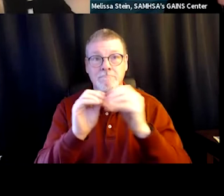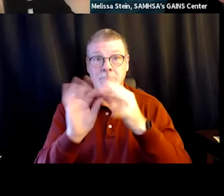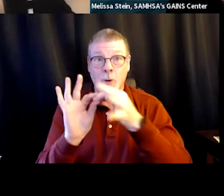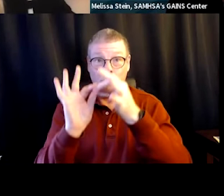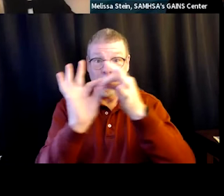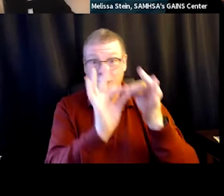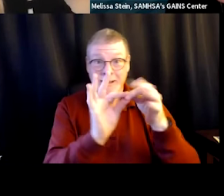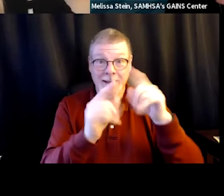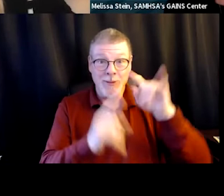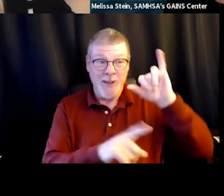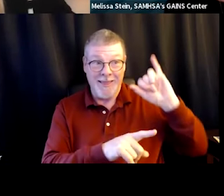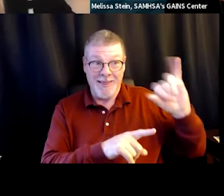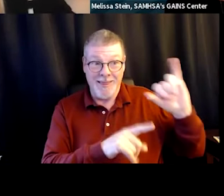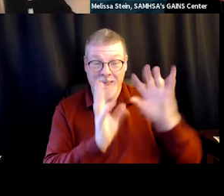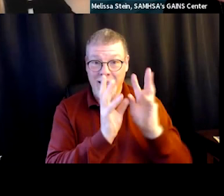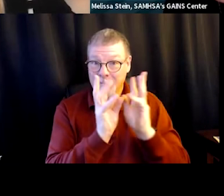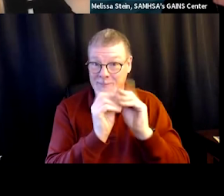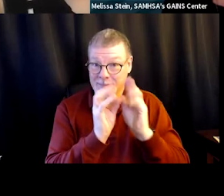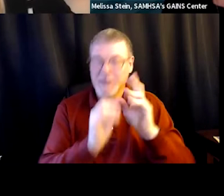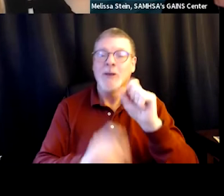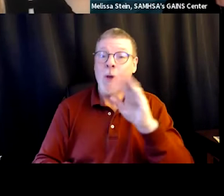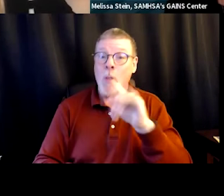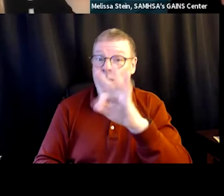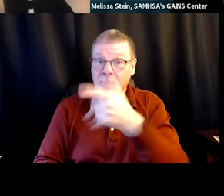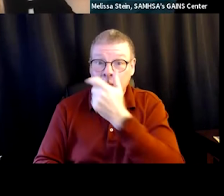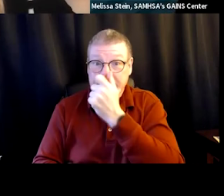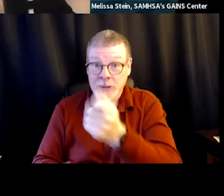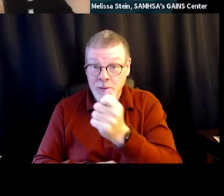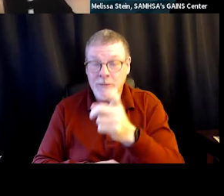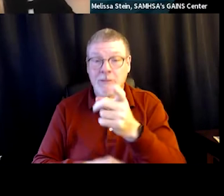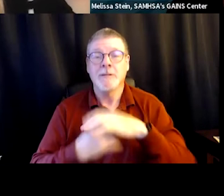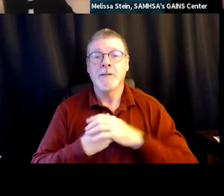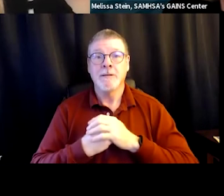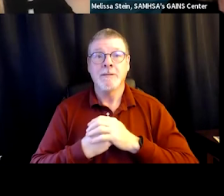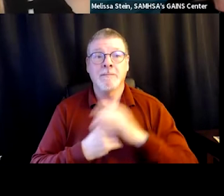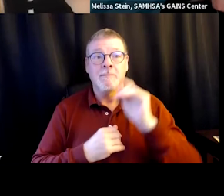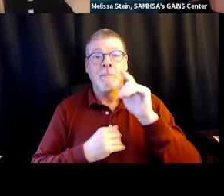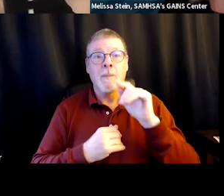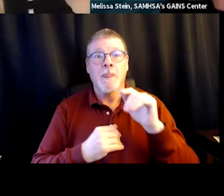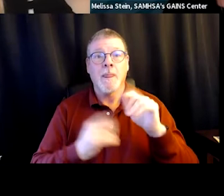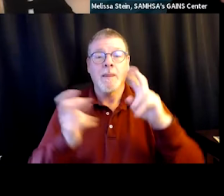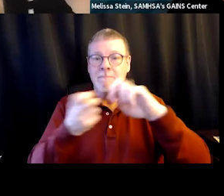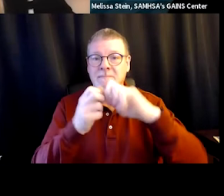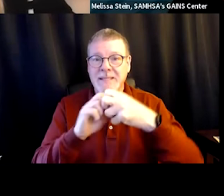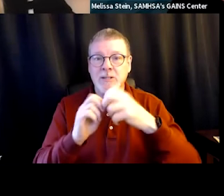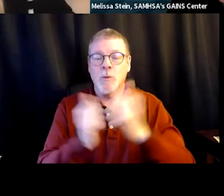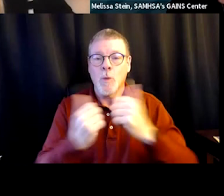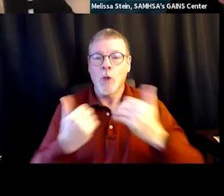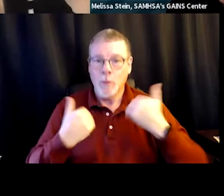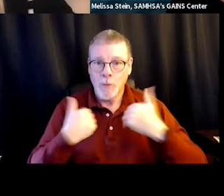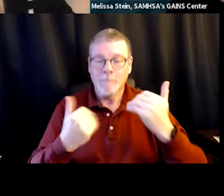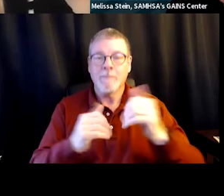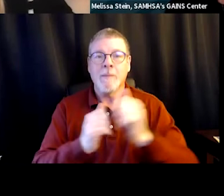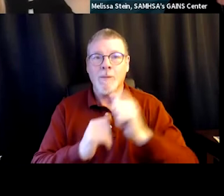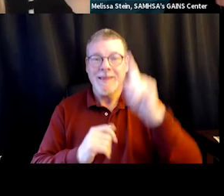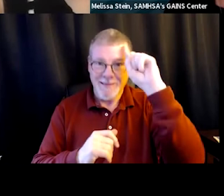to the topic of this webinar. So if you are interested in issues regarding individuals with